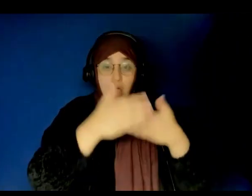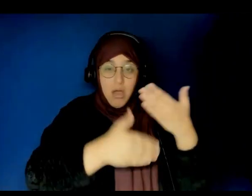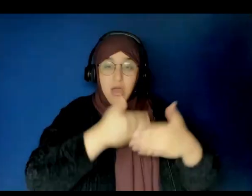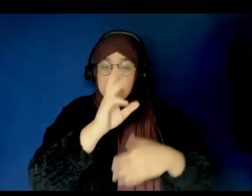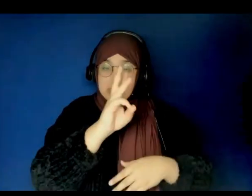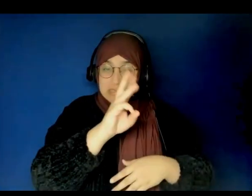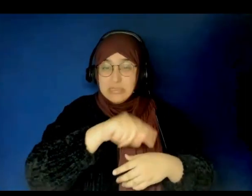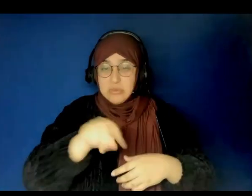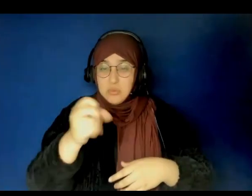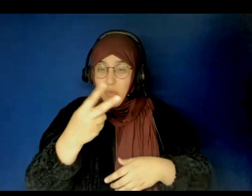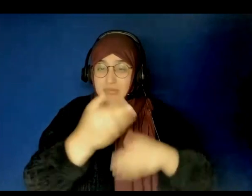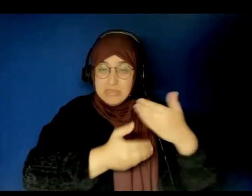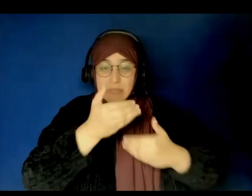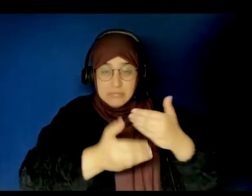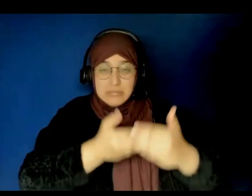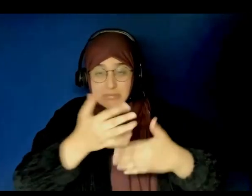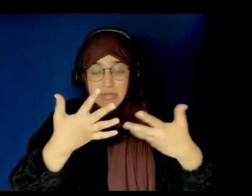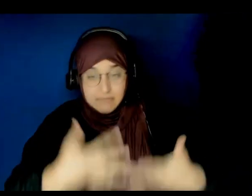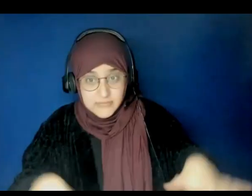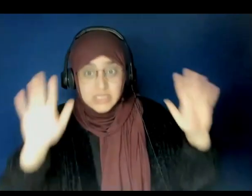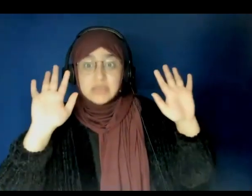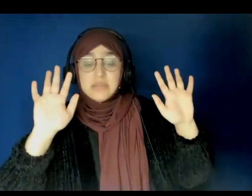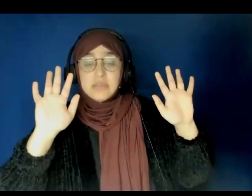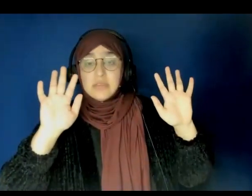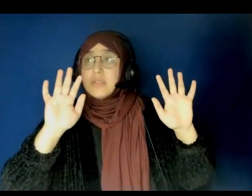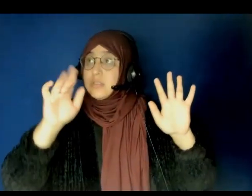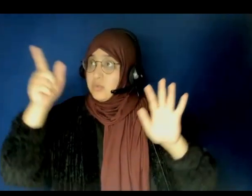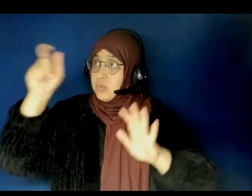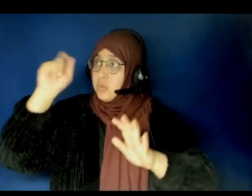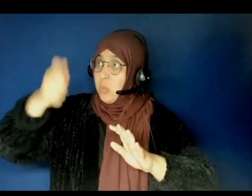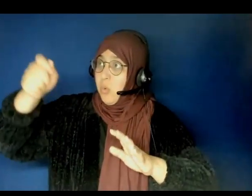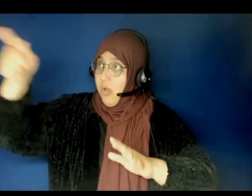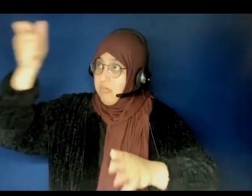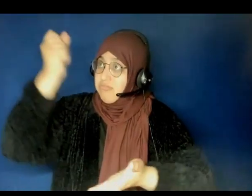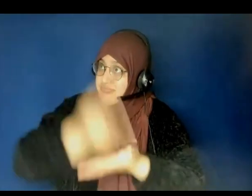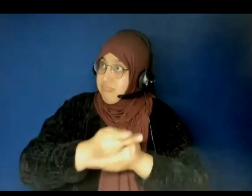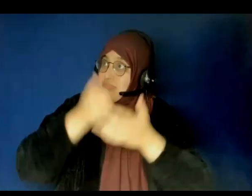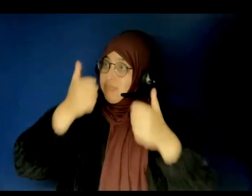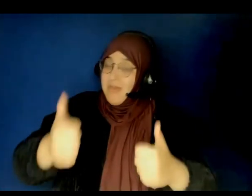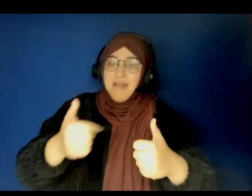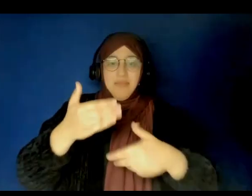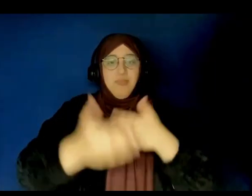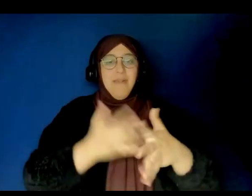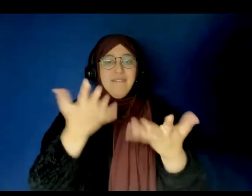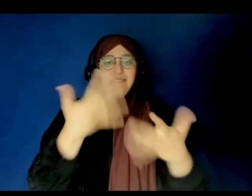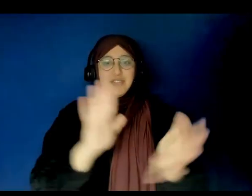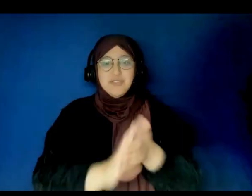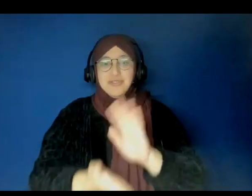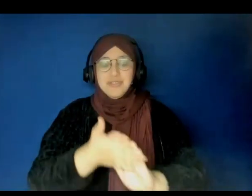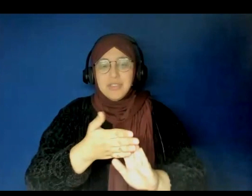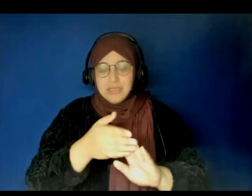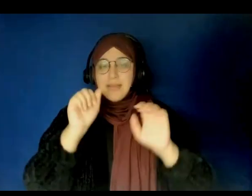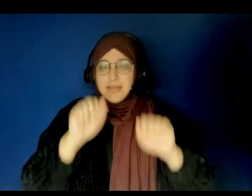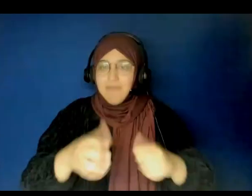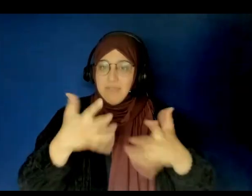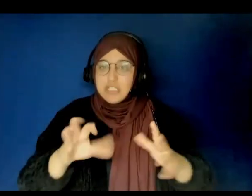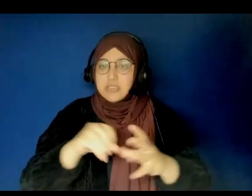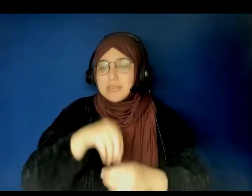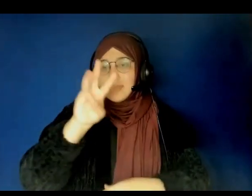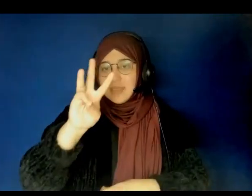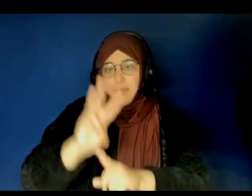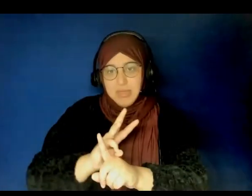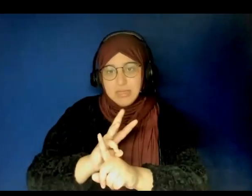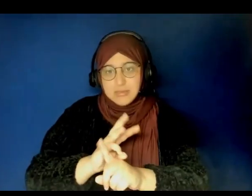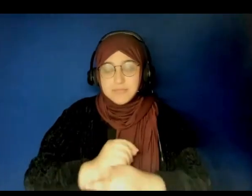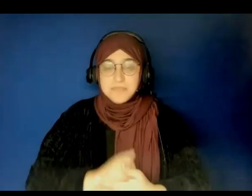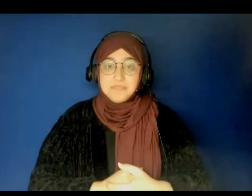by the local courts, that process is done. You can get it done in about 6 months. If